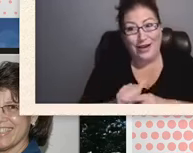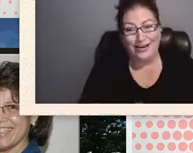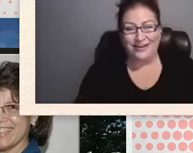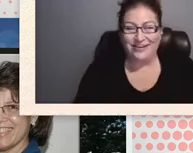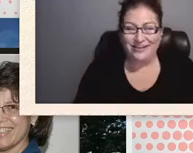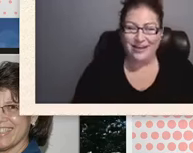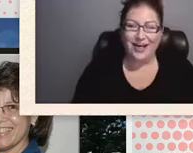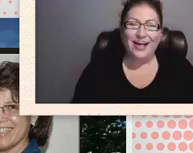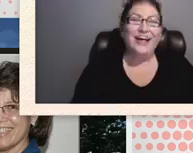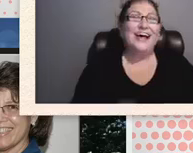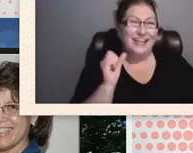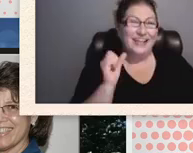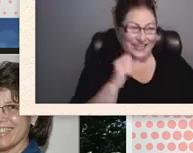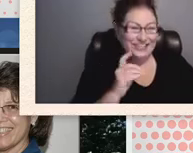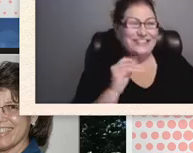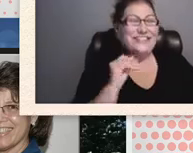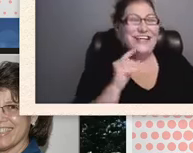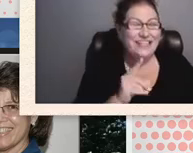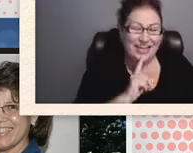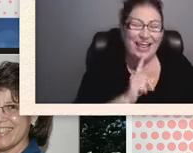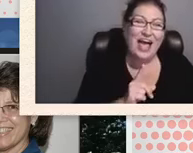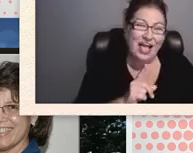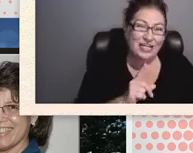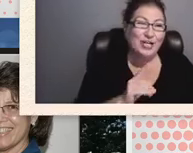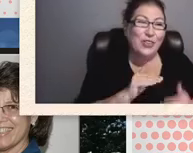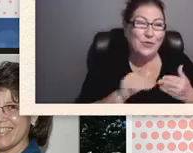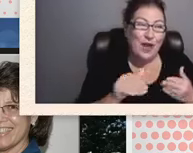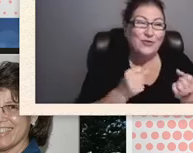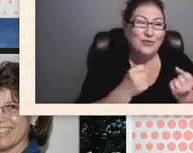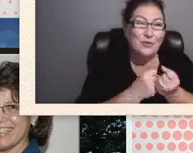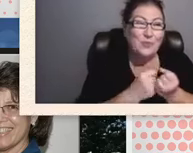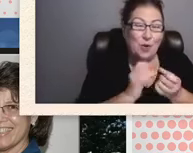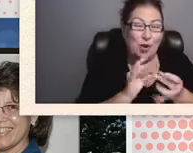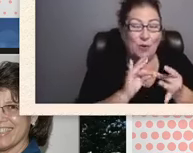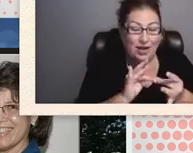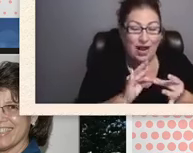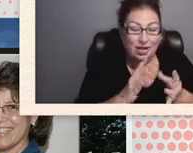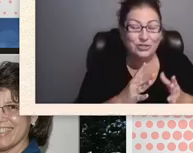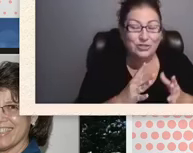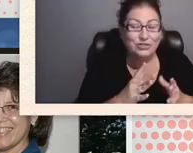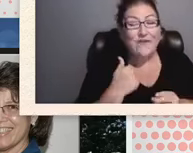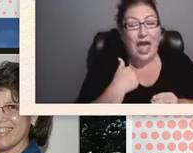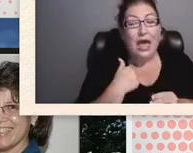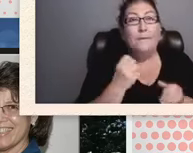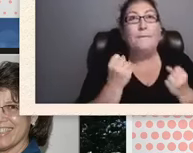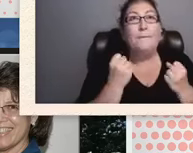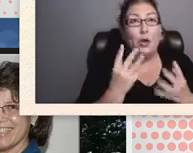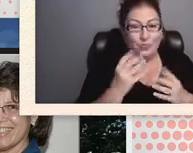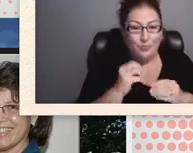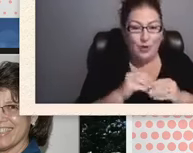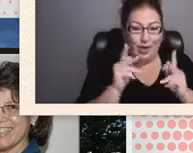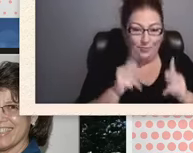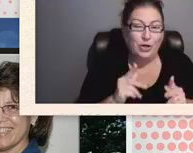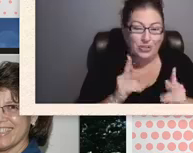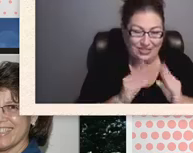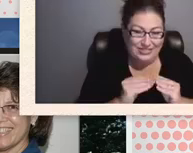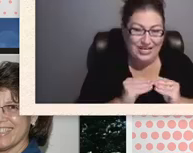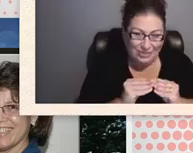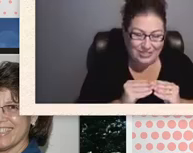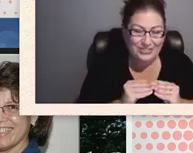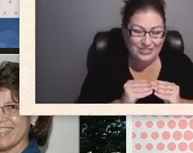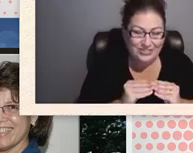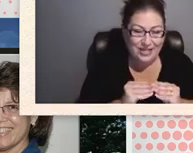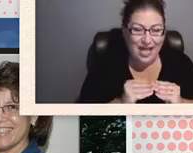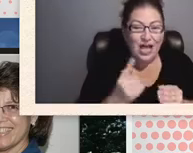Yes, they did. Actually, the waiver support coordinators have had multiple in-person sessions as we've